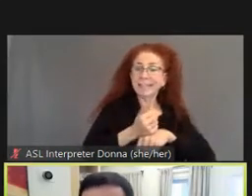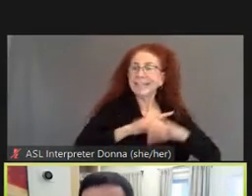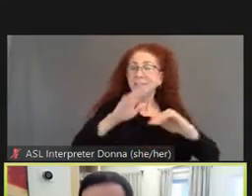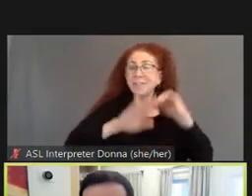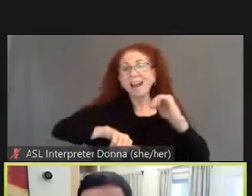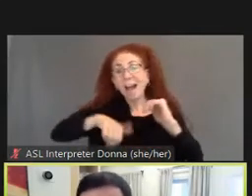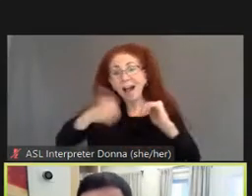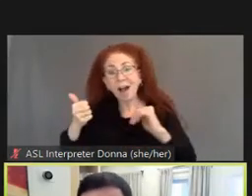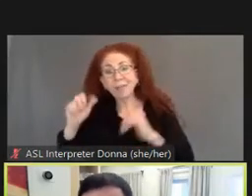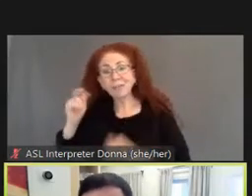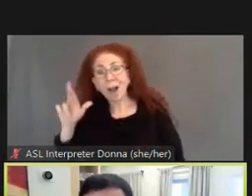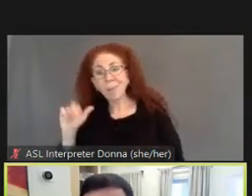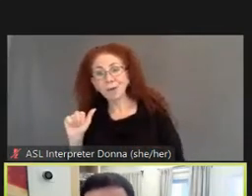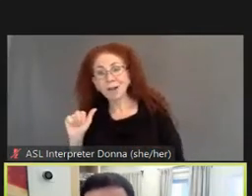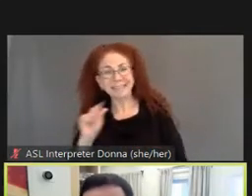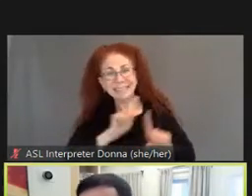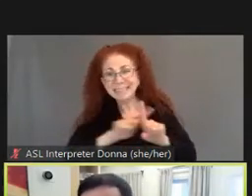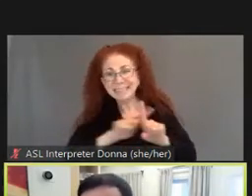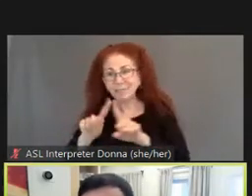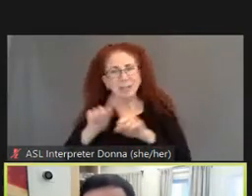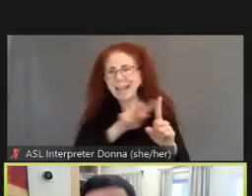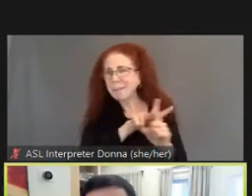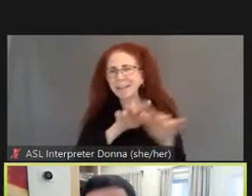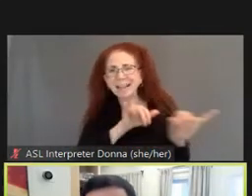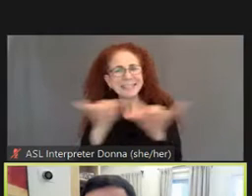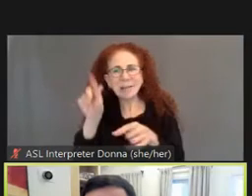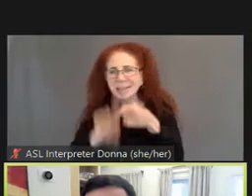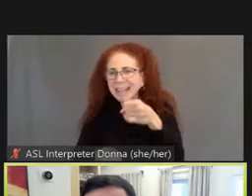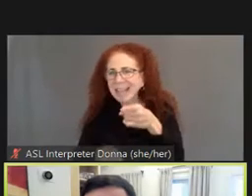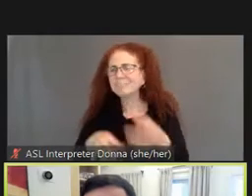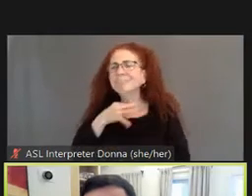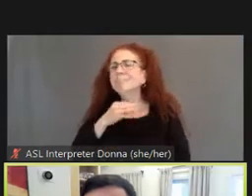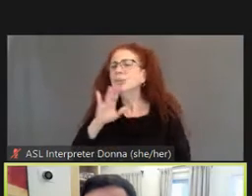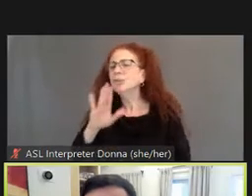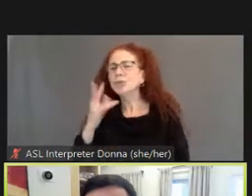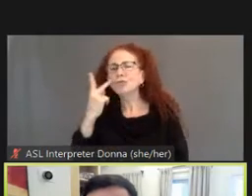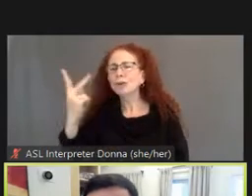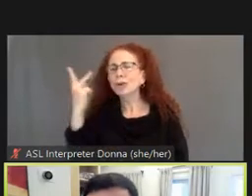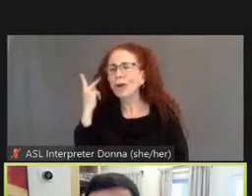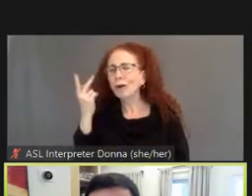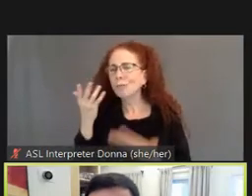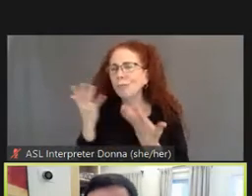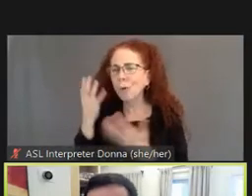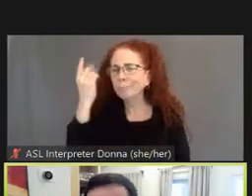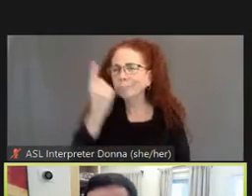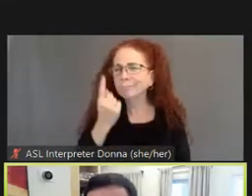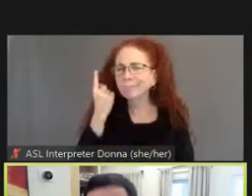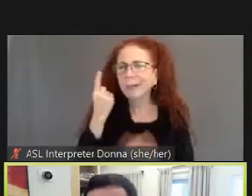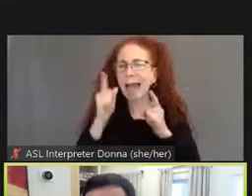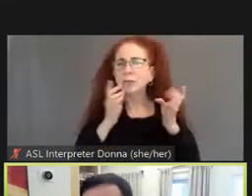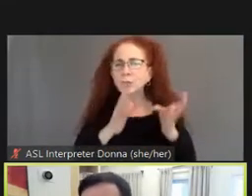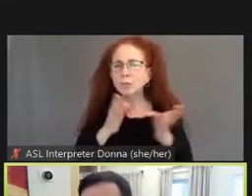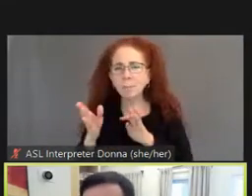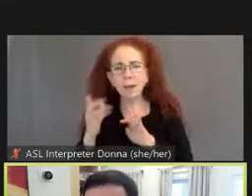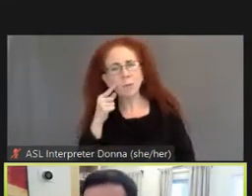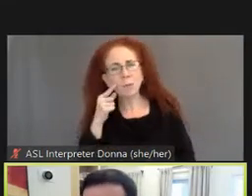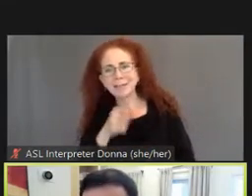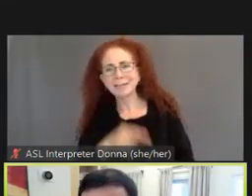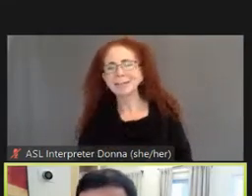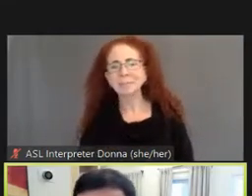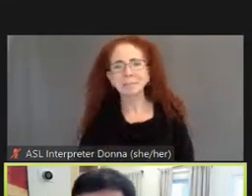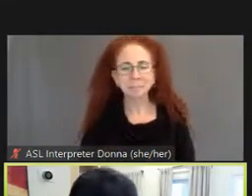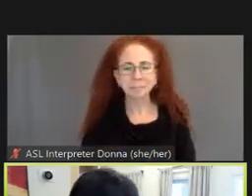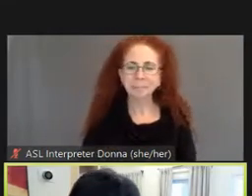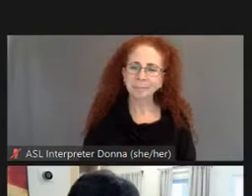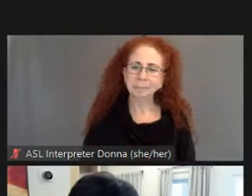Being or La Traviata. Nicole, I'm interested to know what you recall as you were preparing the audio description for this